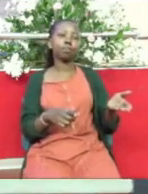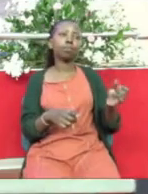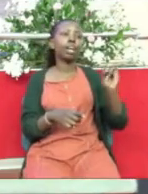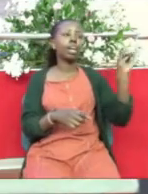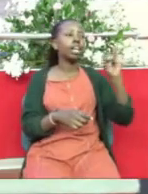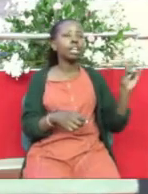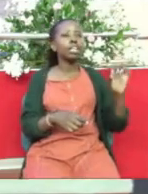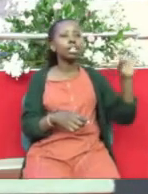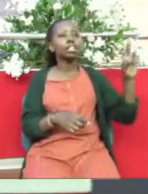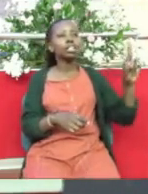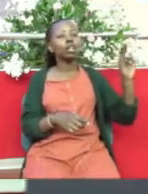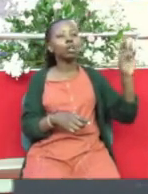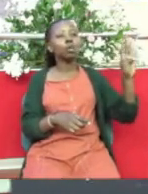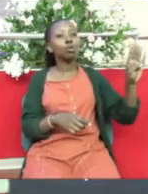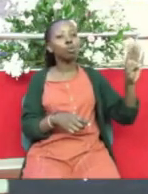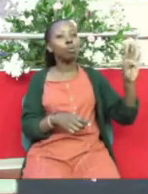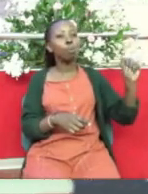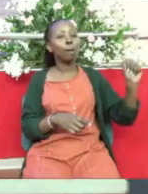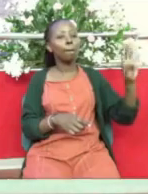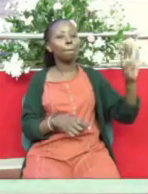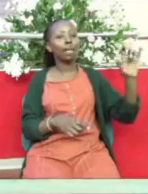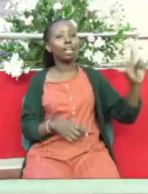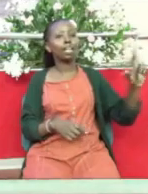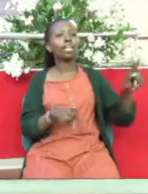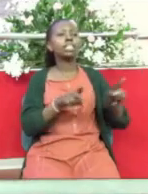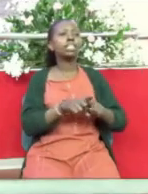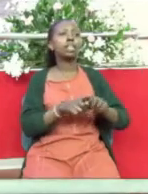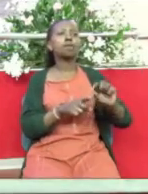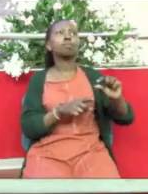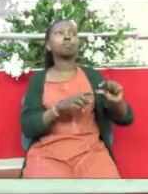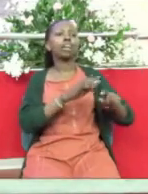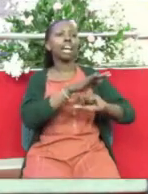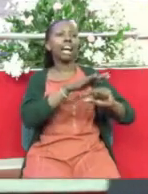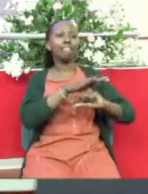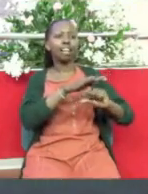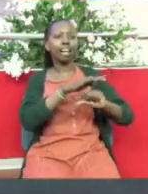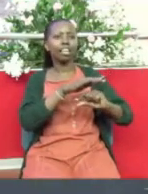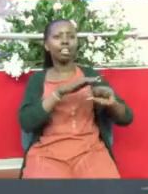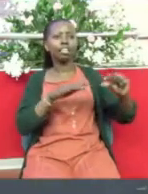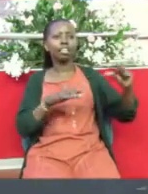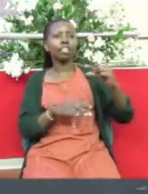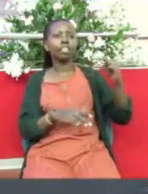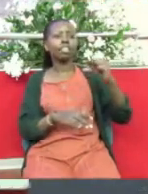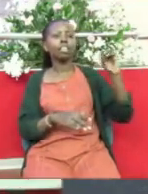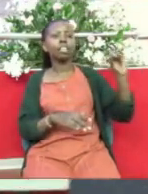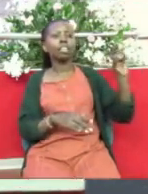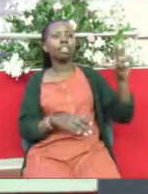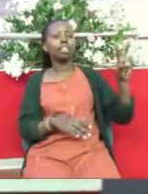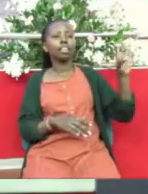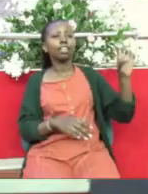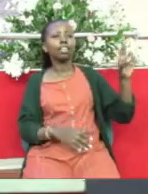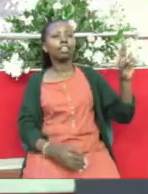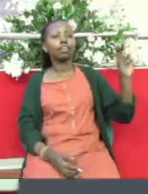Zerubbabel, whom we are hearing here, becomes the governor of the land. Zerubbabel akafanyika kuwa ndiye mtawala wa nchi. And Joshua